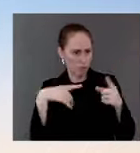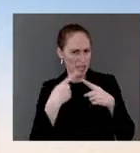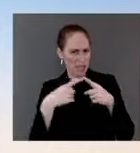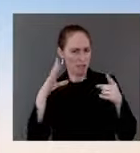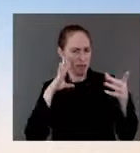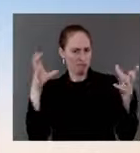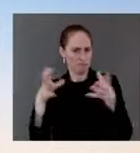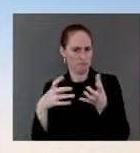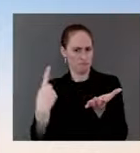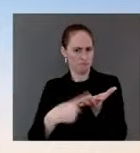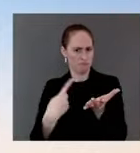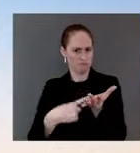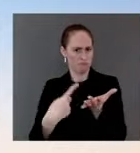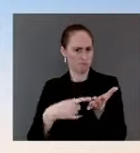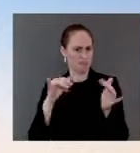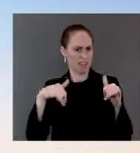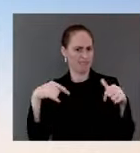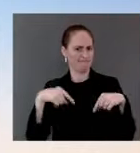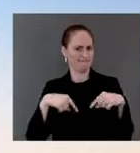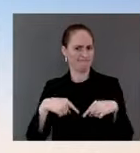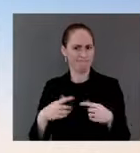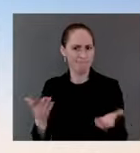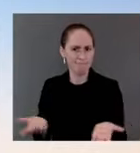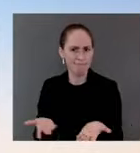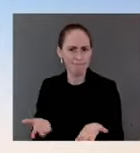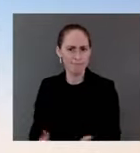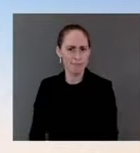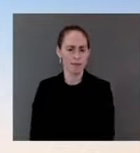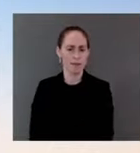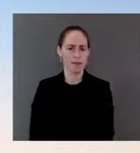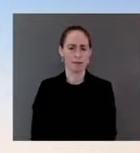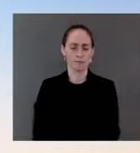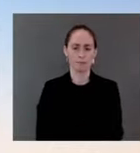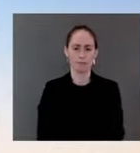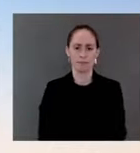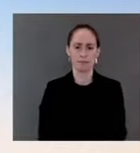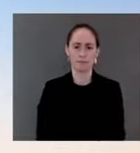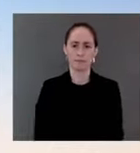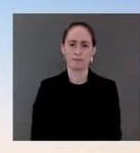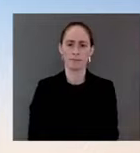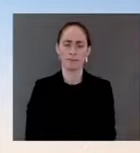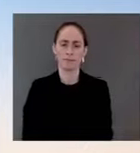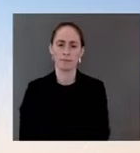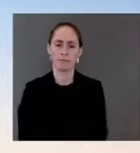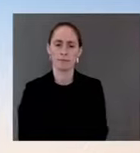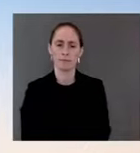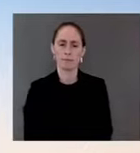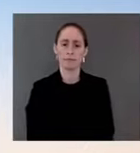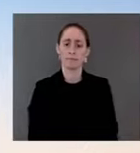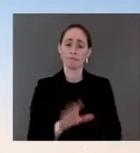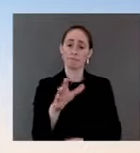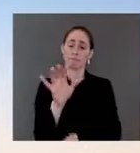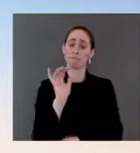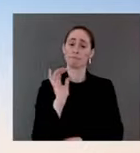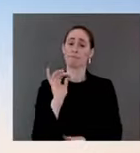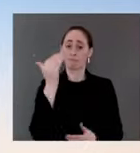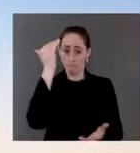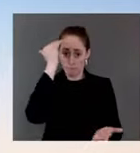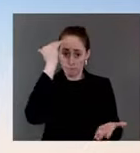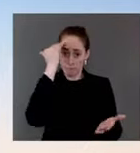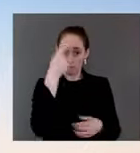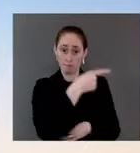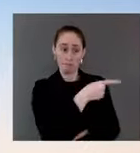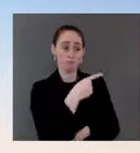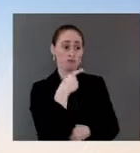as a surprise. It's the same list of demands that the Russians have been advocating for and voicing for several months, if